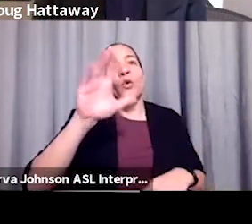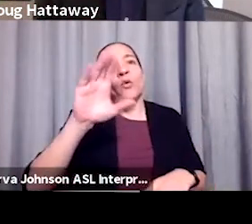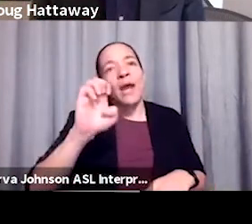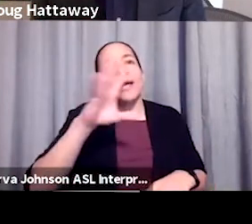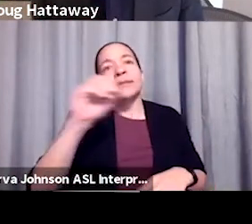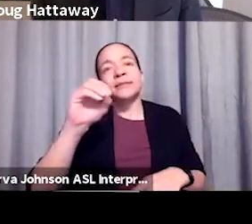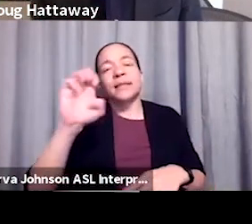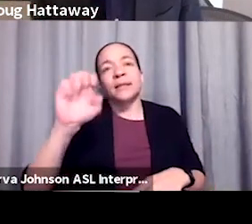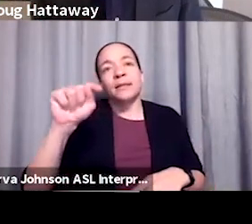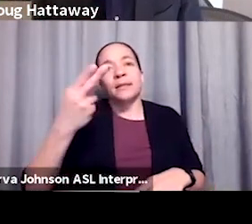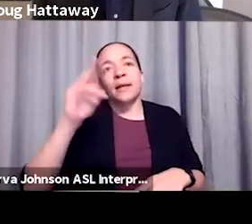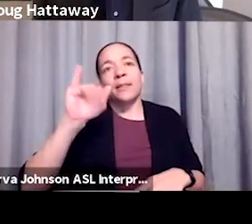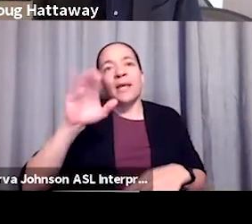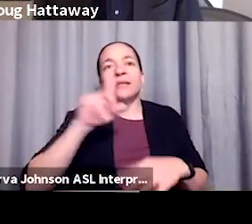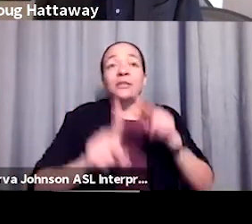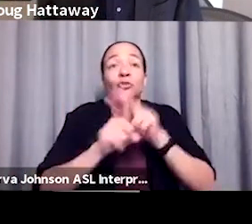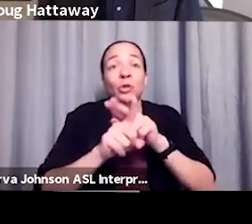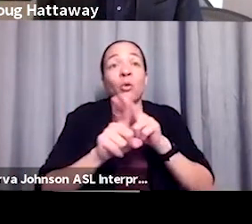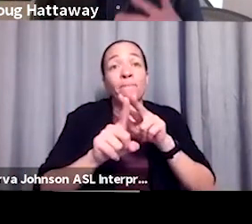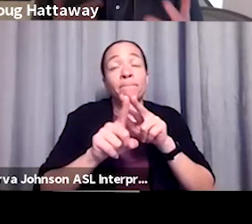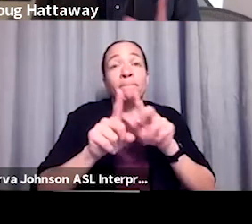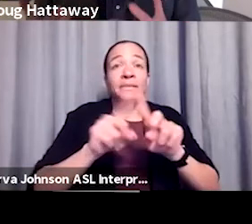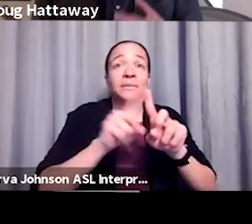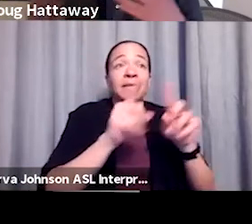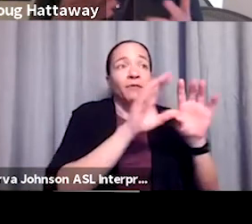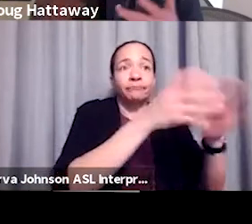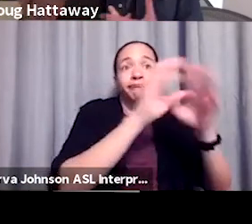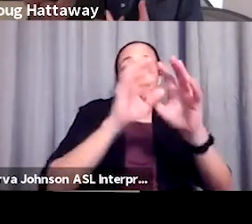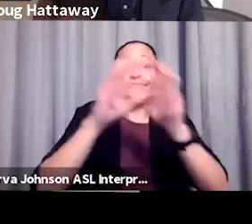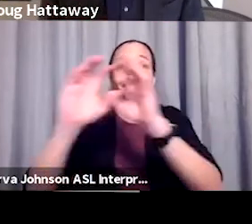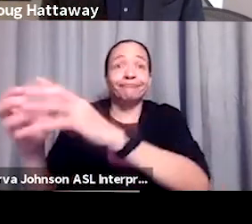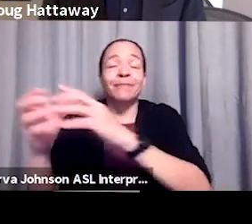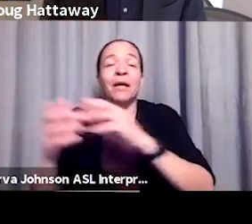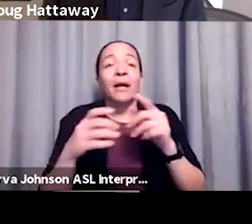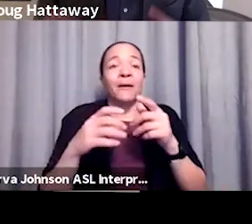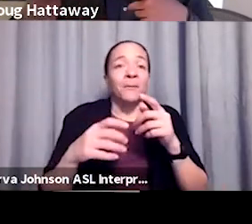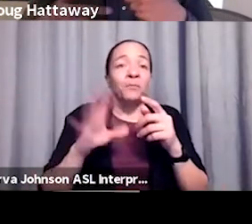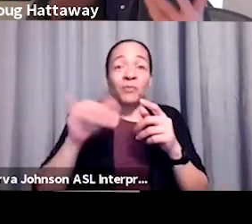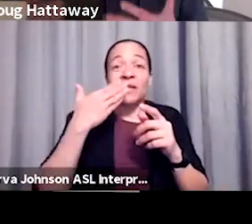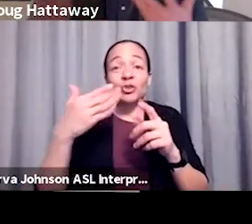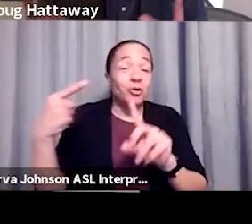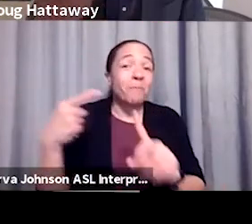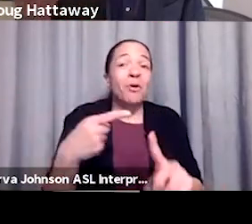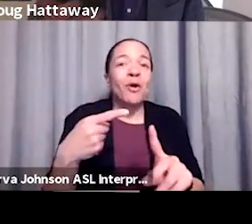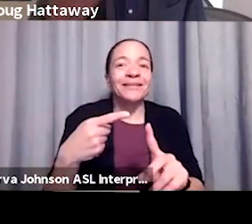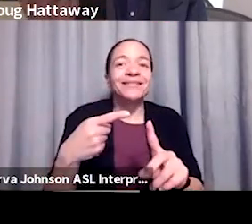that show up within these different segments. And it is an interesting way to, I think that's a really good point, find common ground against what